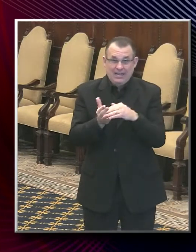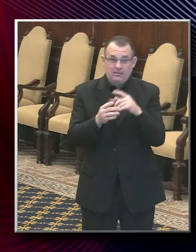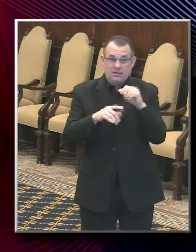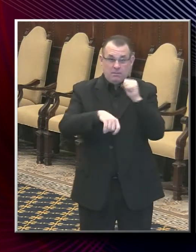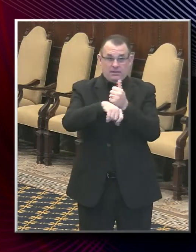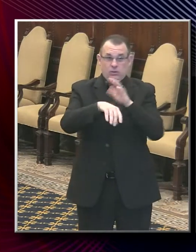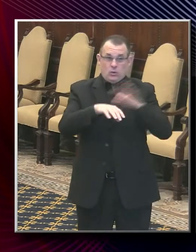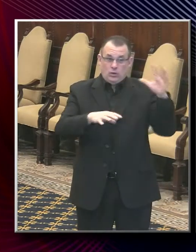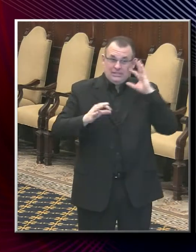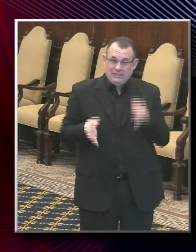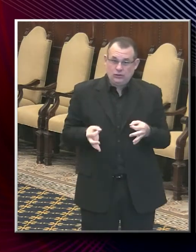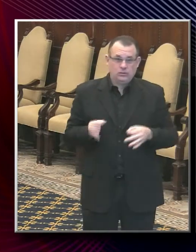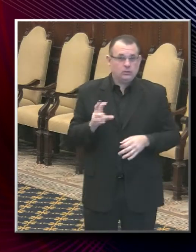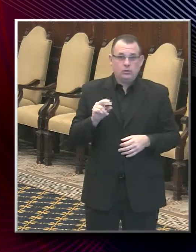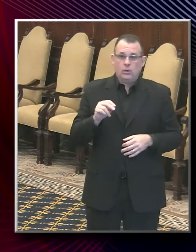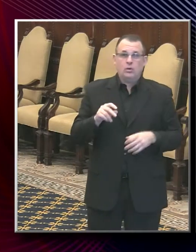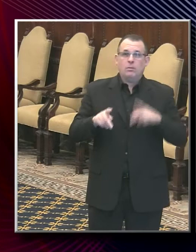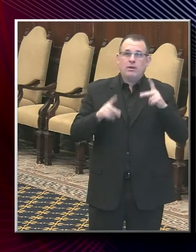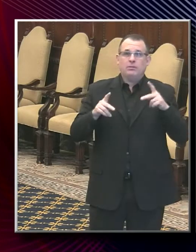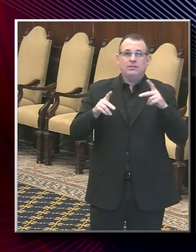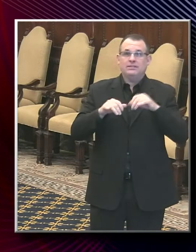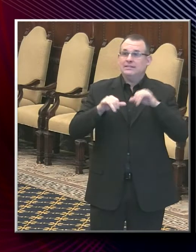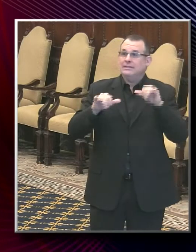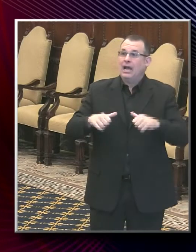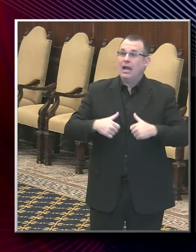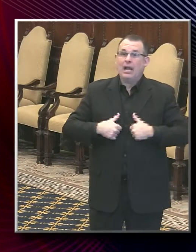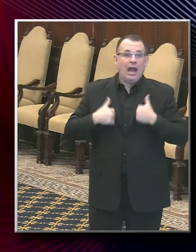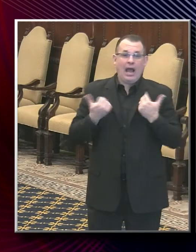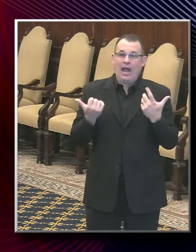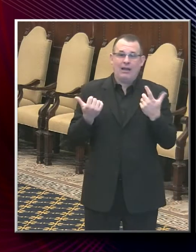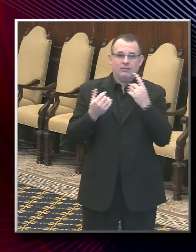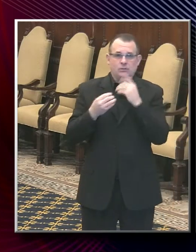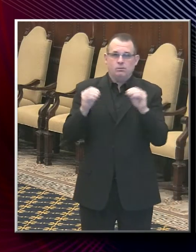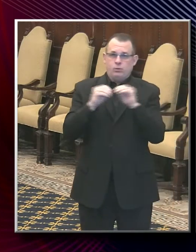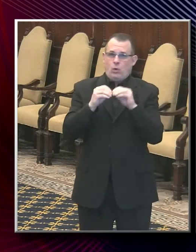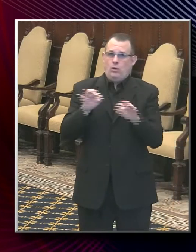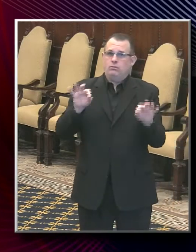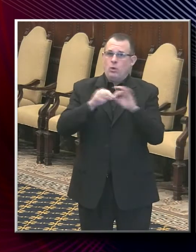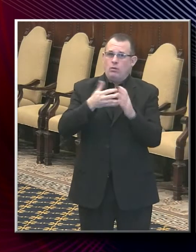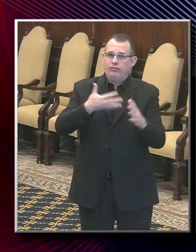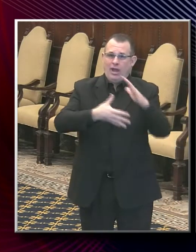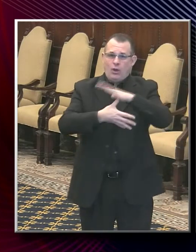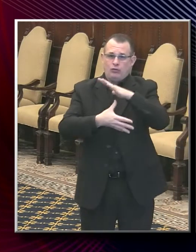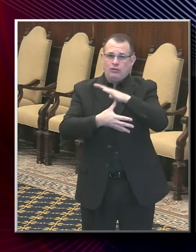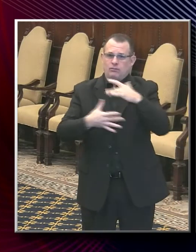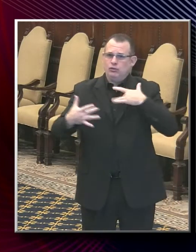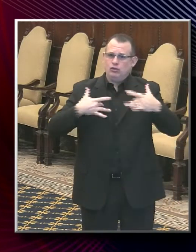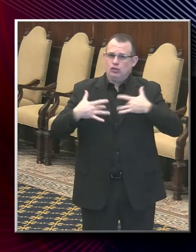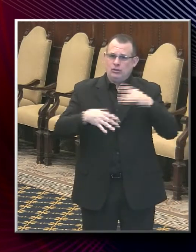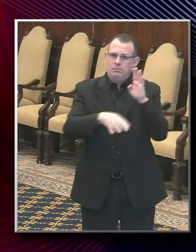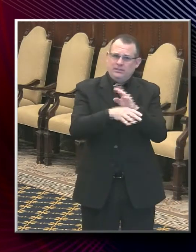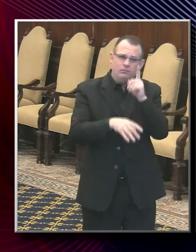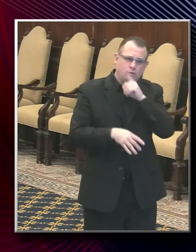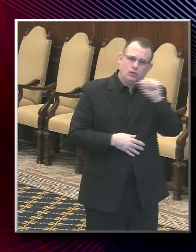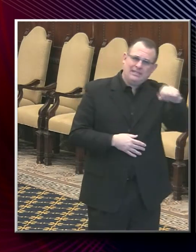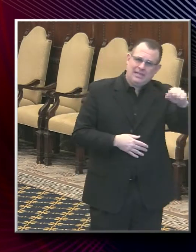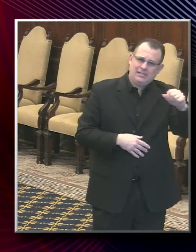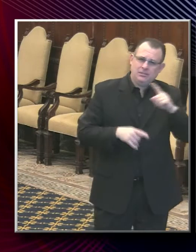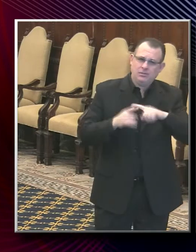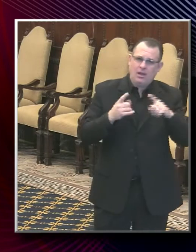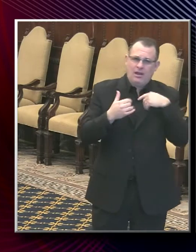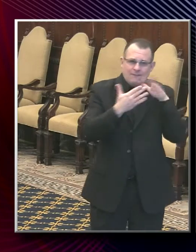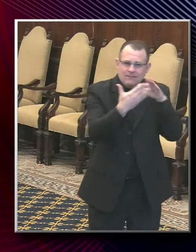staying alive and not being ill is more important. And although we are concerned about it, and we're going to have to deal with it at some point in